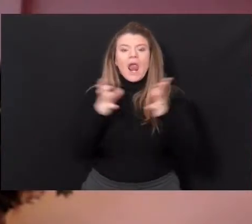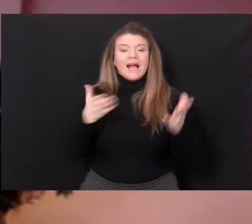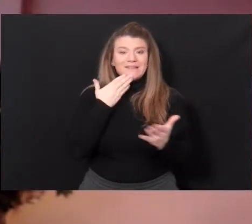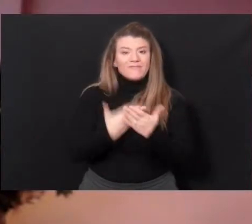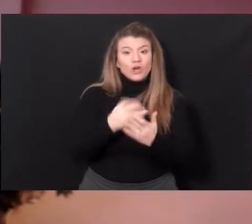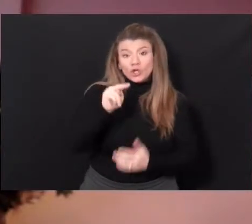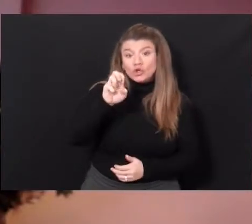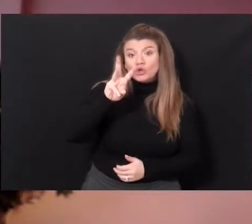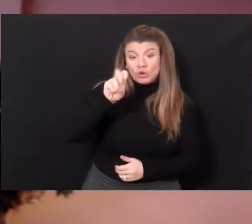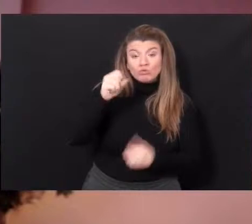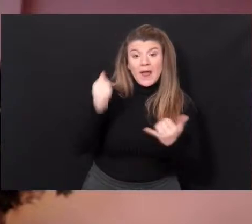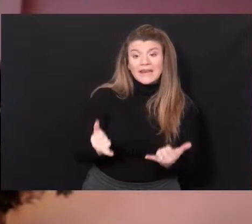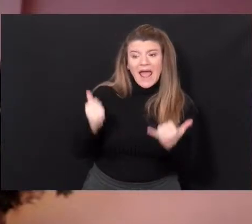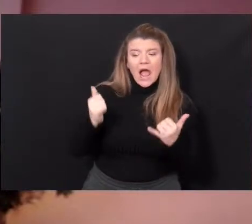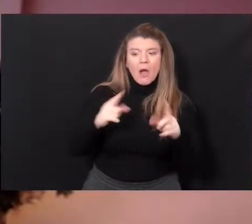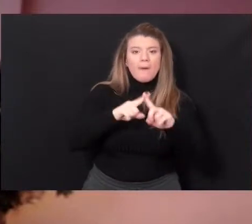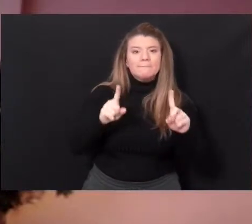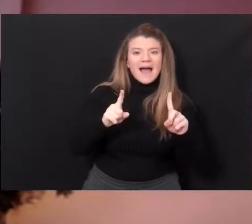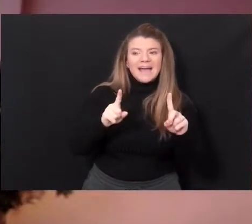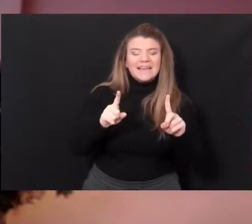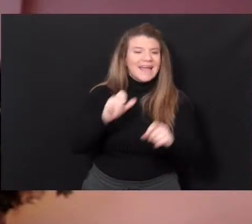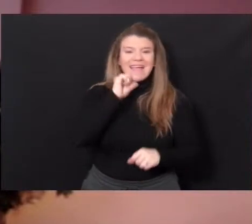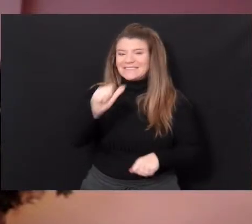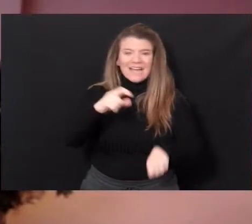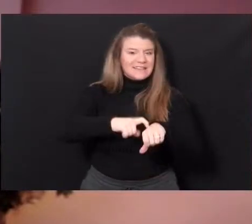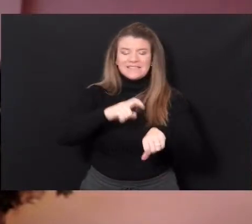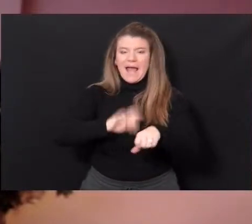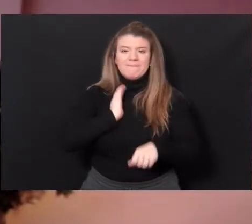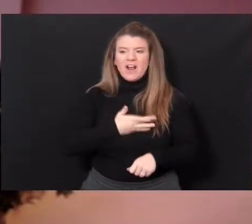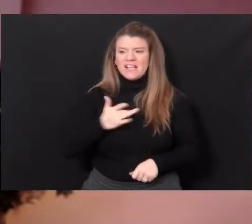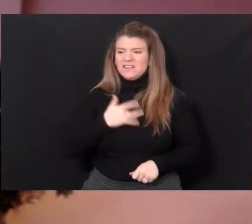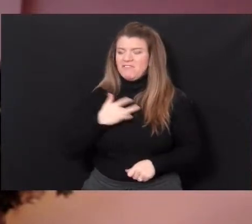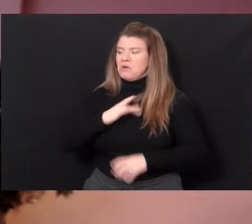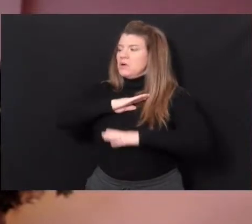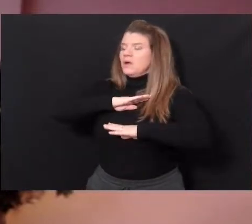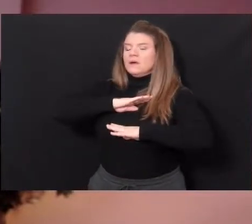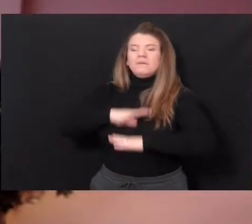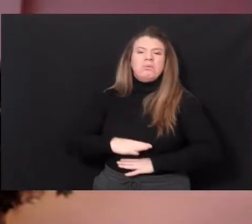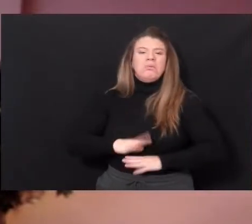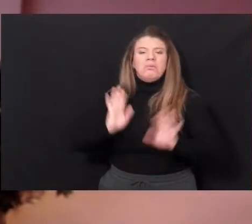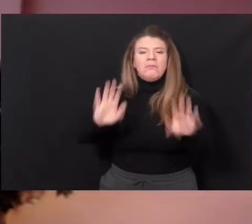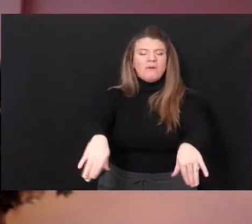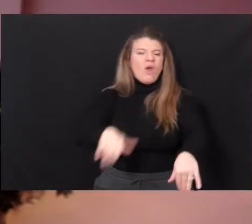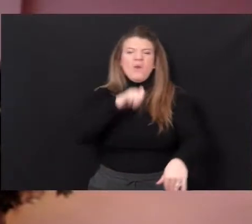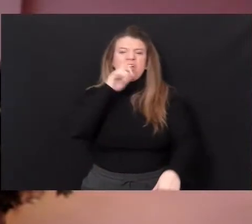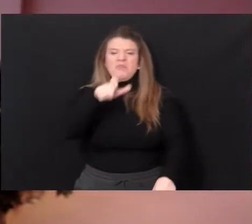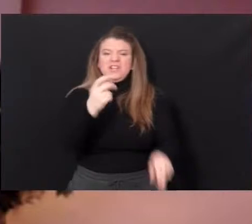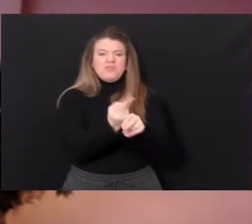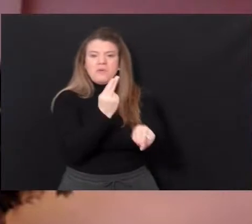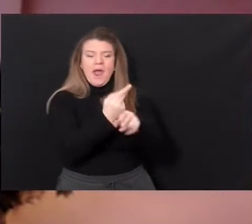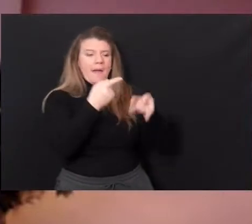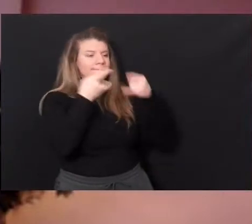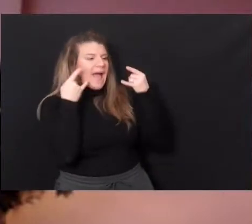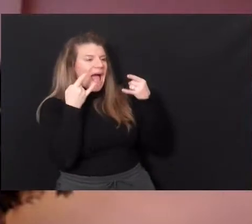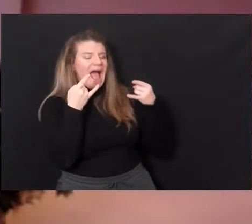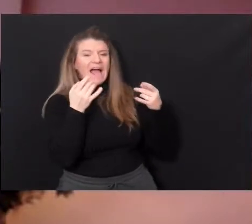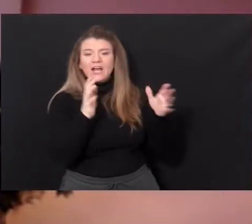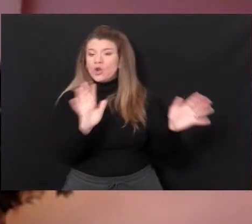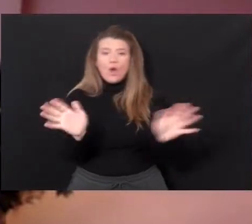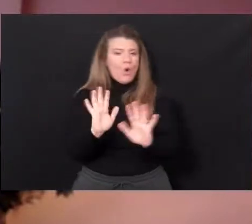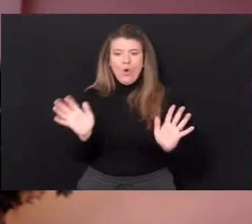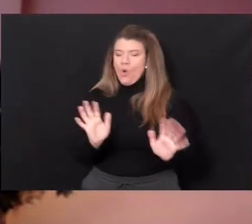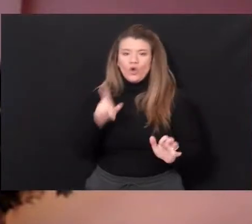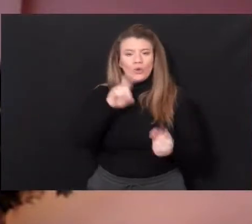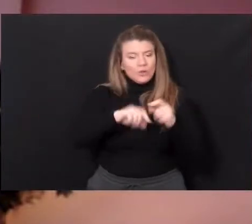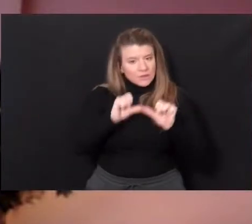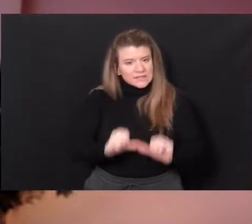this point, but not a time to lower our commitment and our